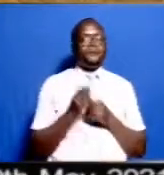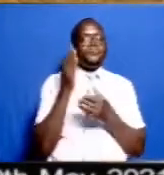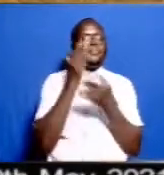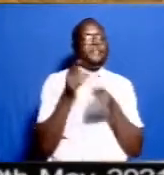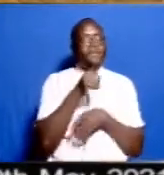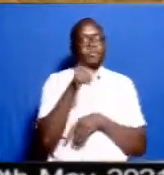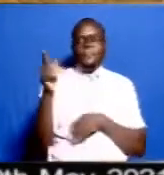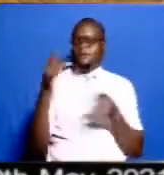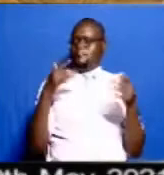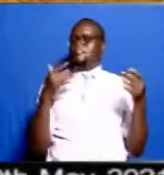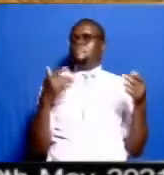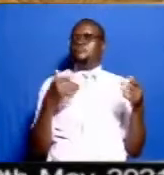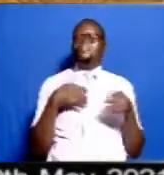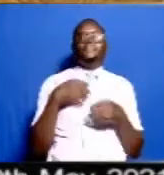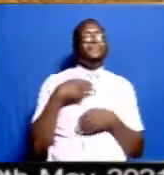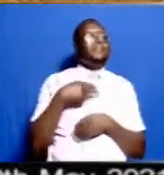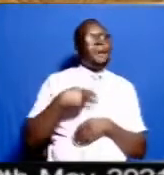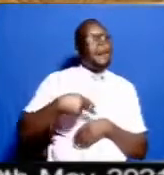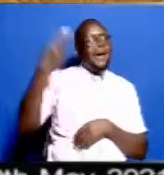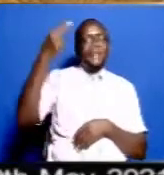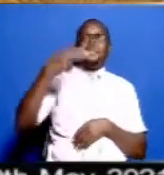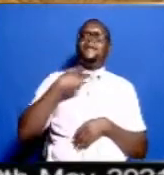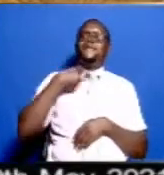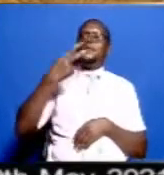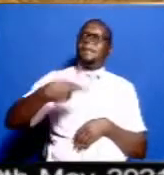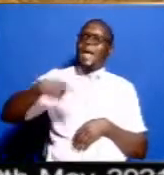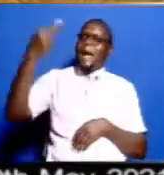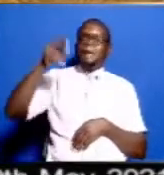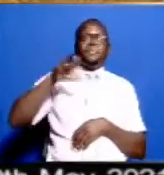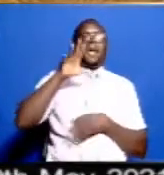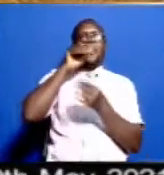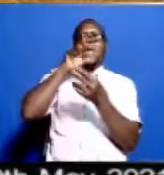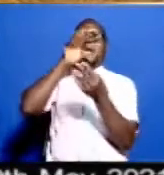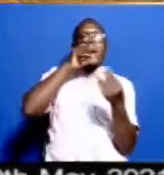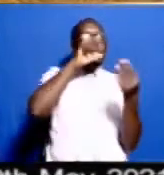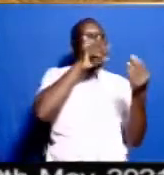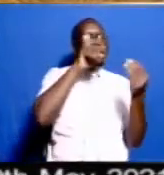you are consulting in very, very high tones.